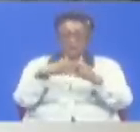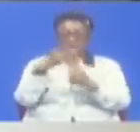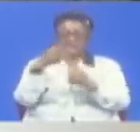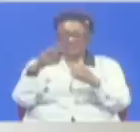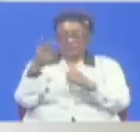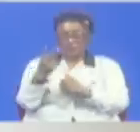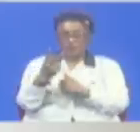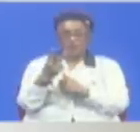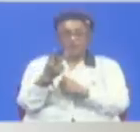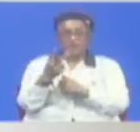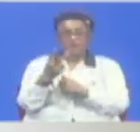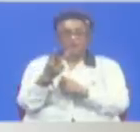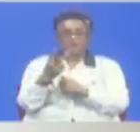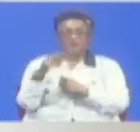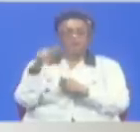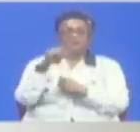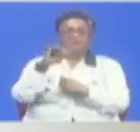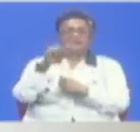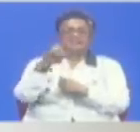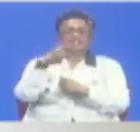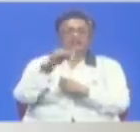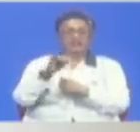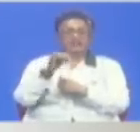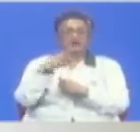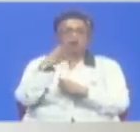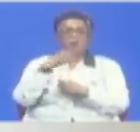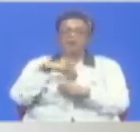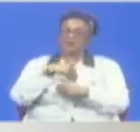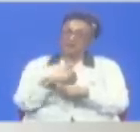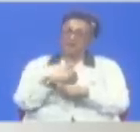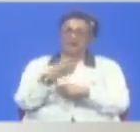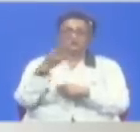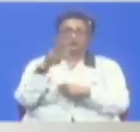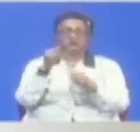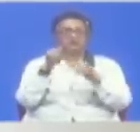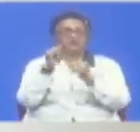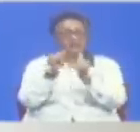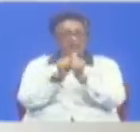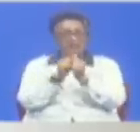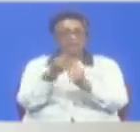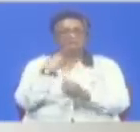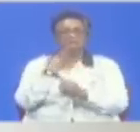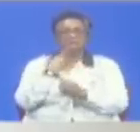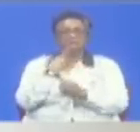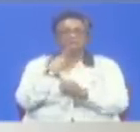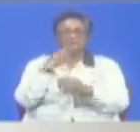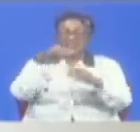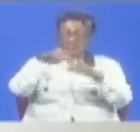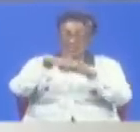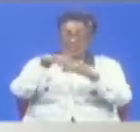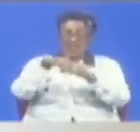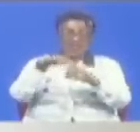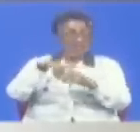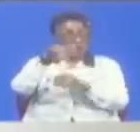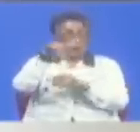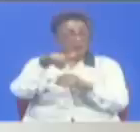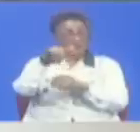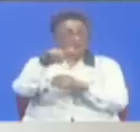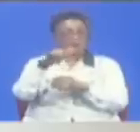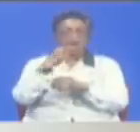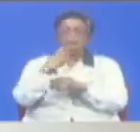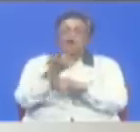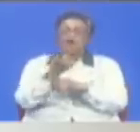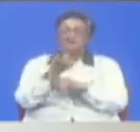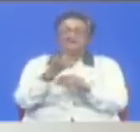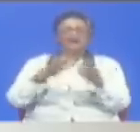1992. Gitahi ambaye alistaafu mwaka 2010 anasema kuwa ndani ya ndege Moi alikuwa